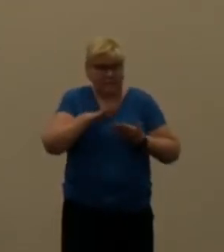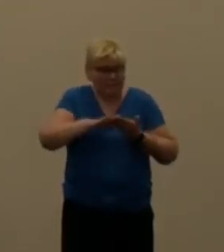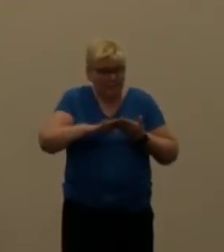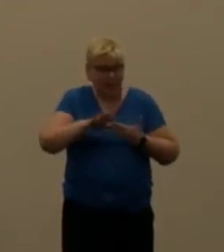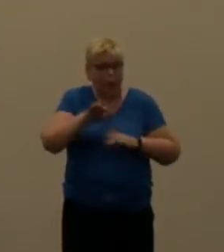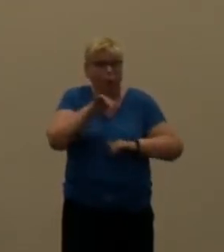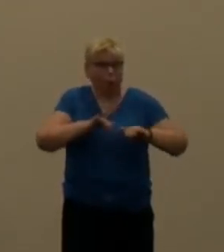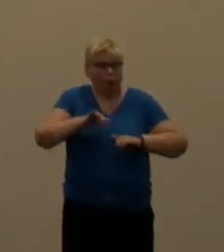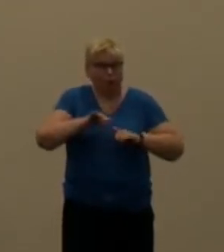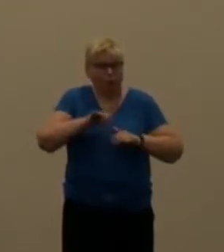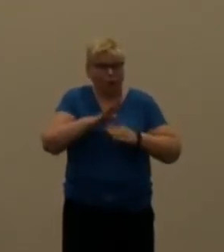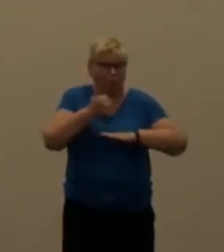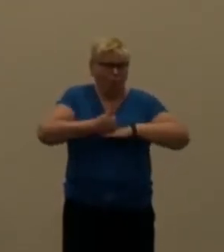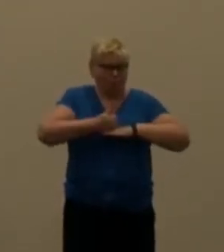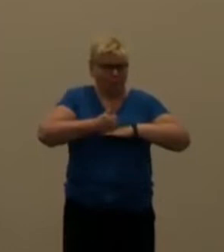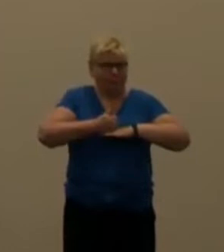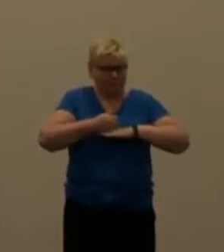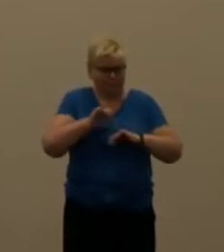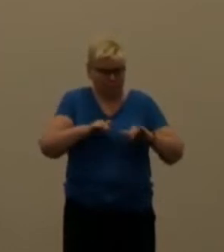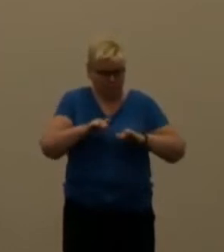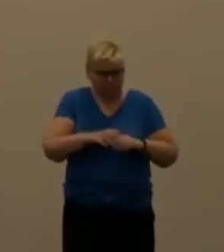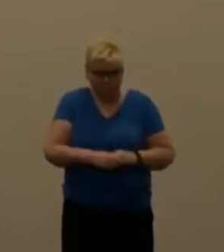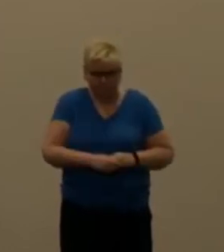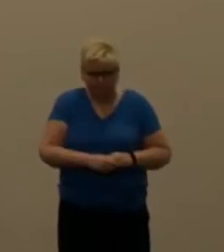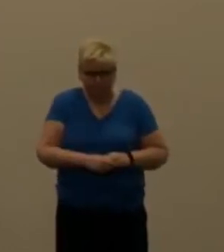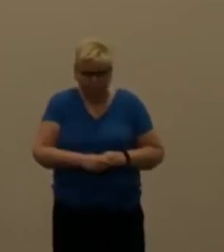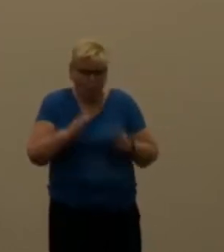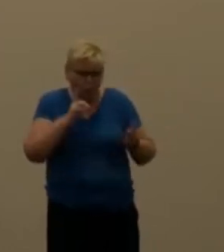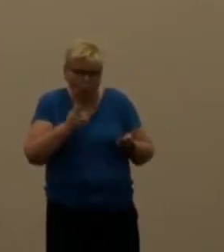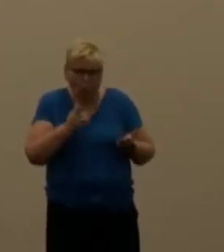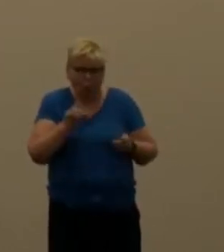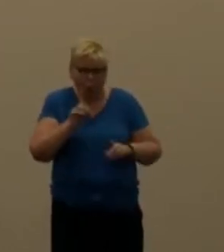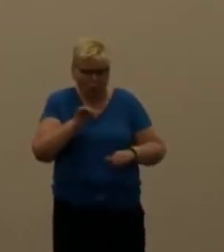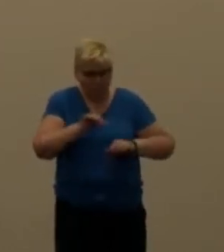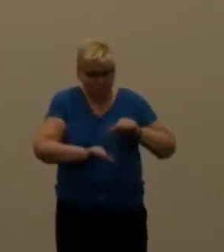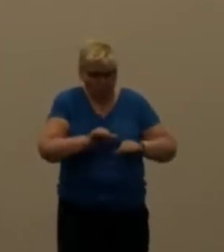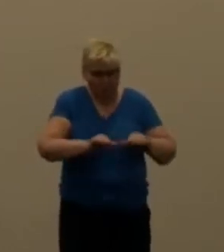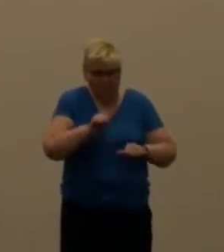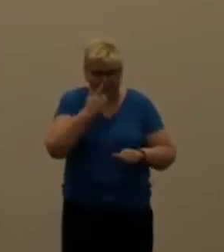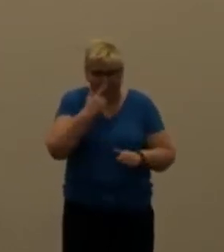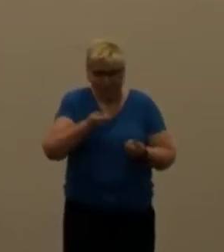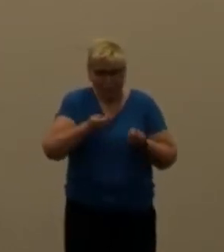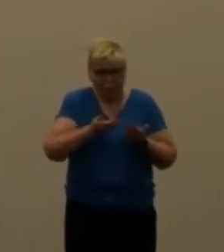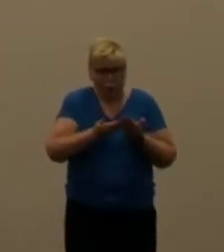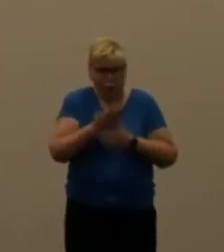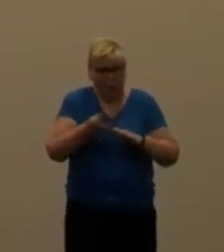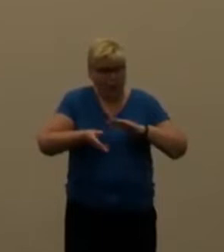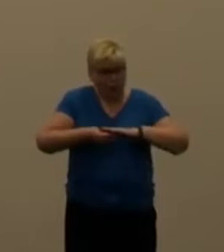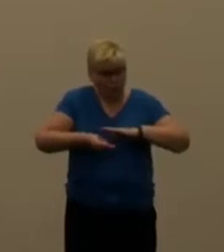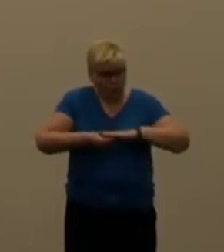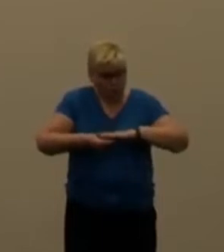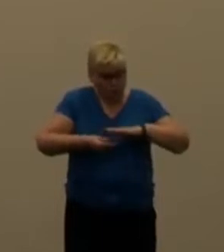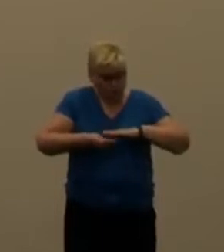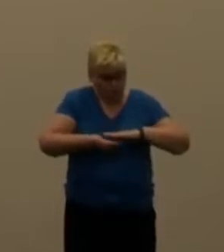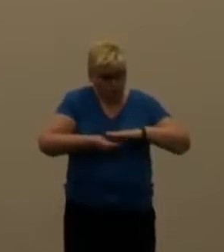So leveraging the idea of having a process that can be run in the cloud, it is